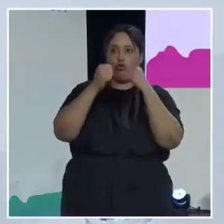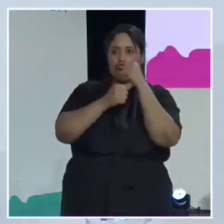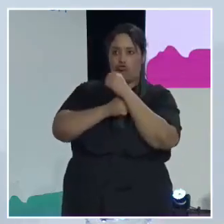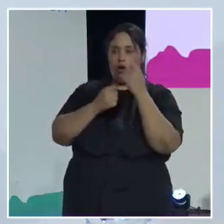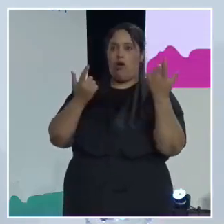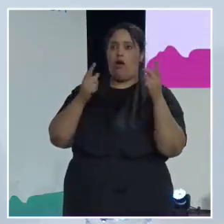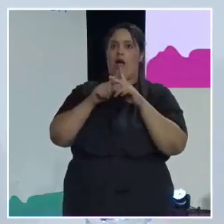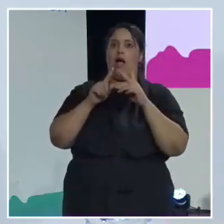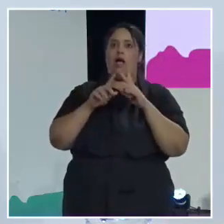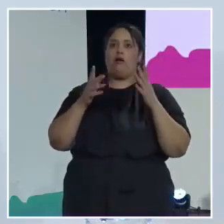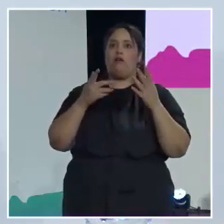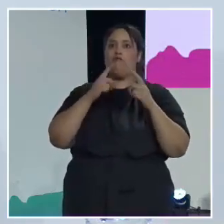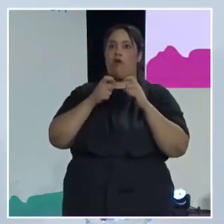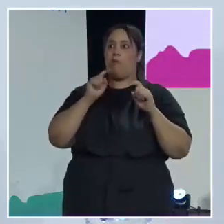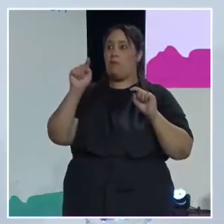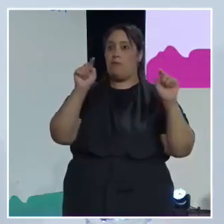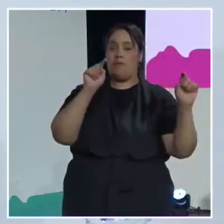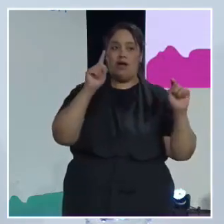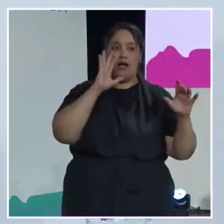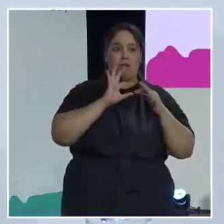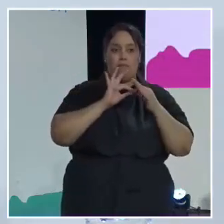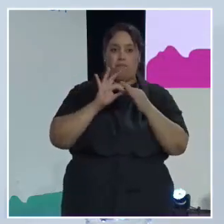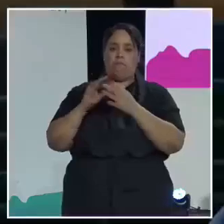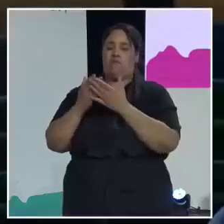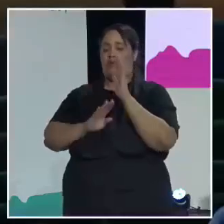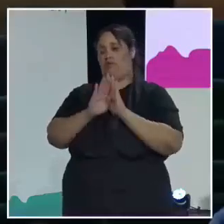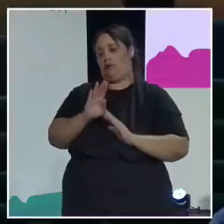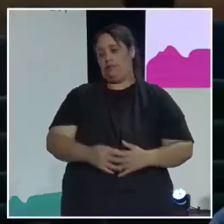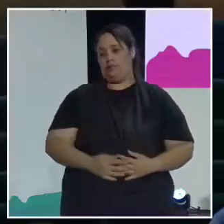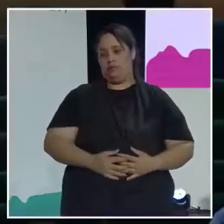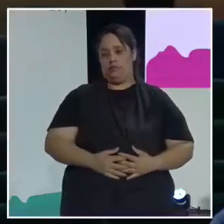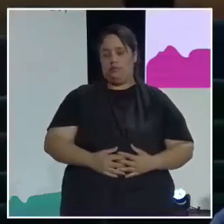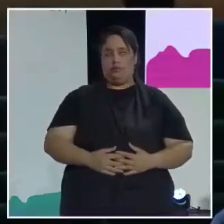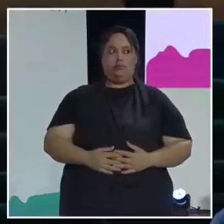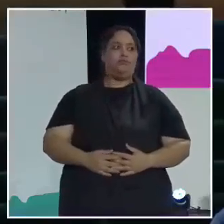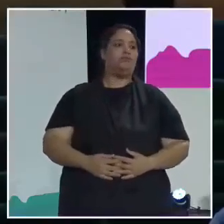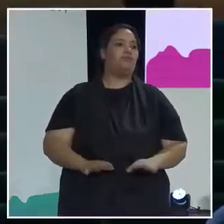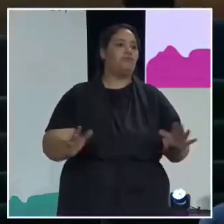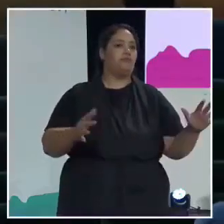kind of patient, long-term, committed finance we need for development. Thank you.